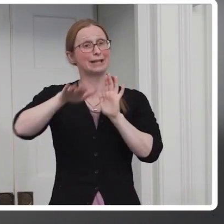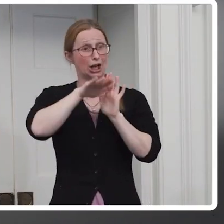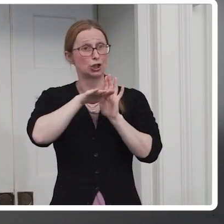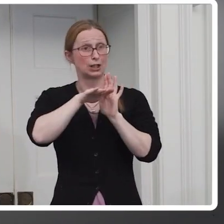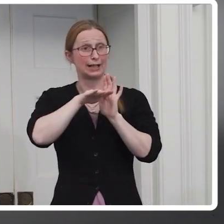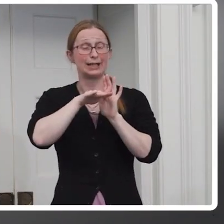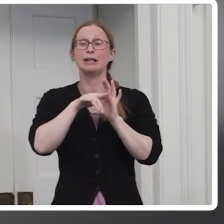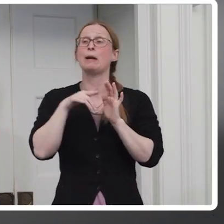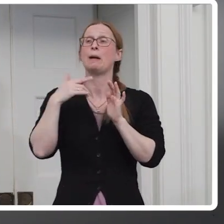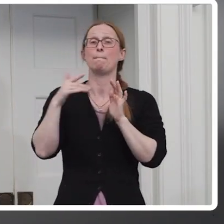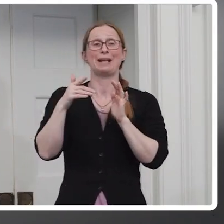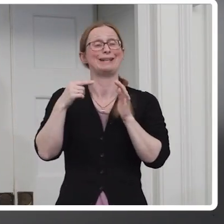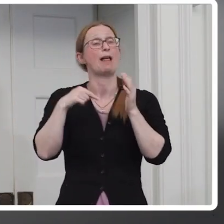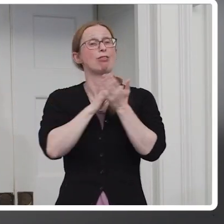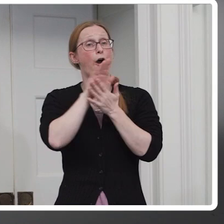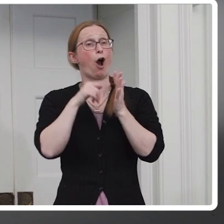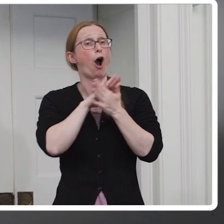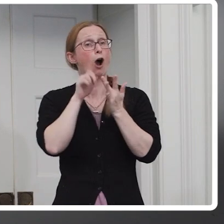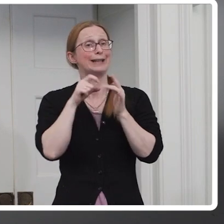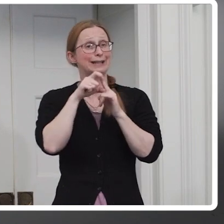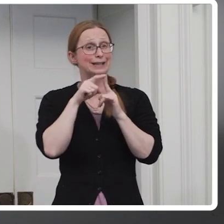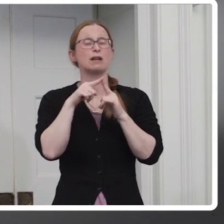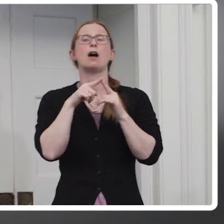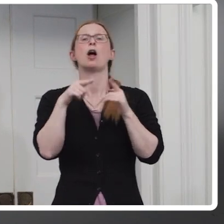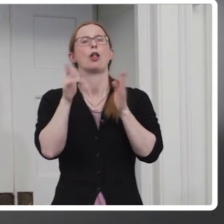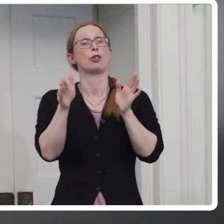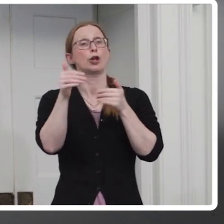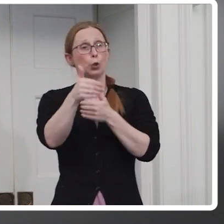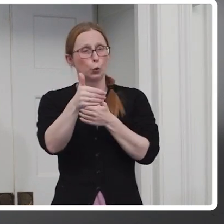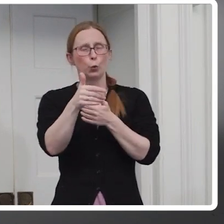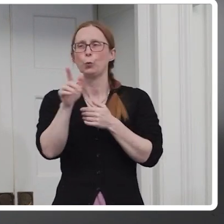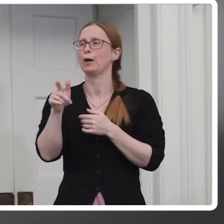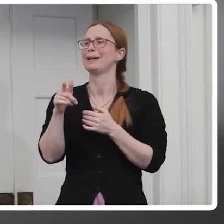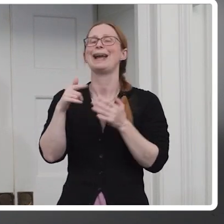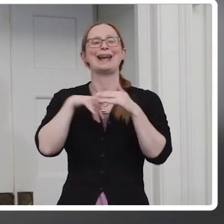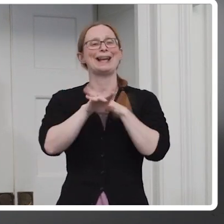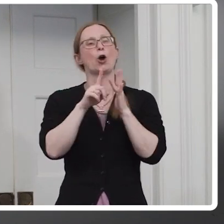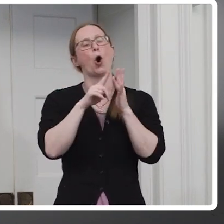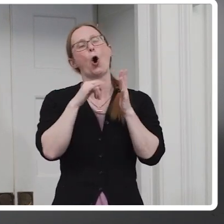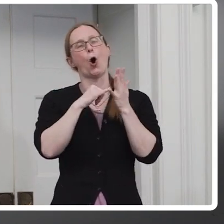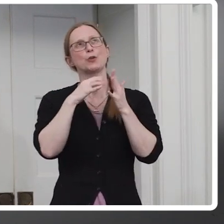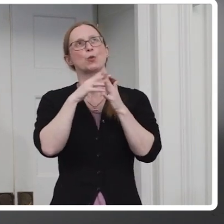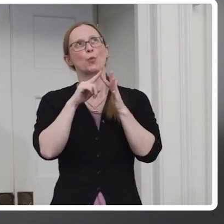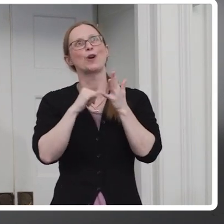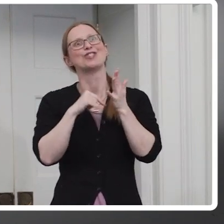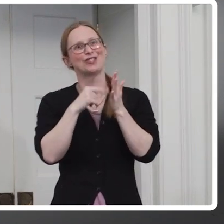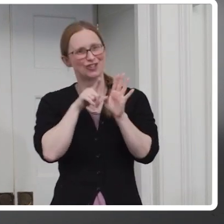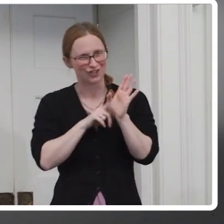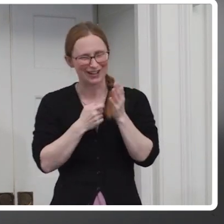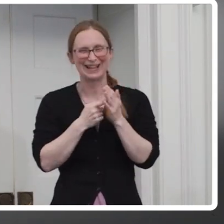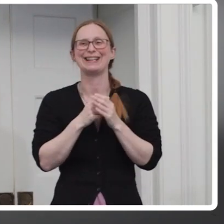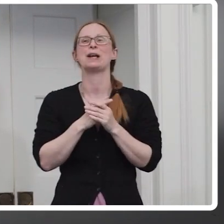Gallery Manchester, the Hive in Shrewsbury, the Cube Gallery Oswestry, I can never say that,